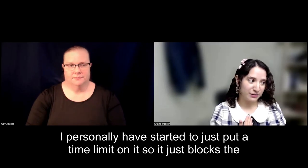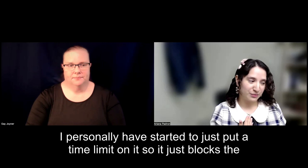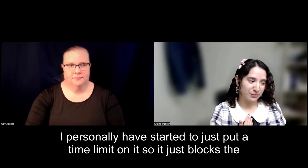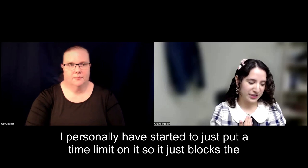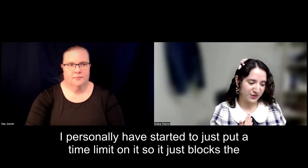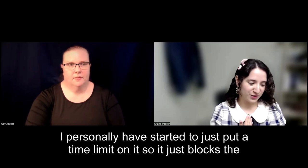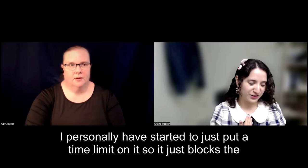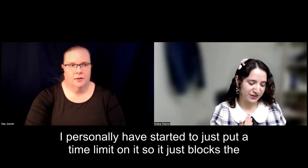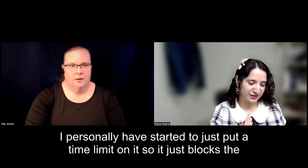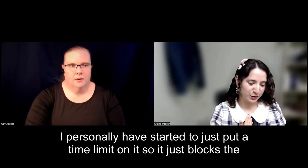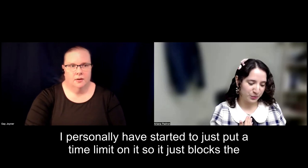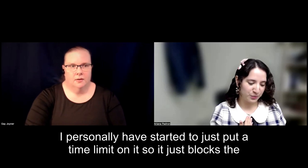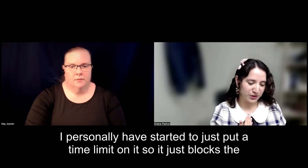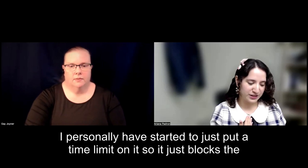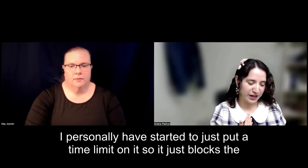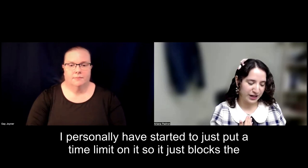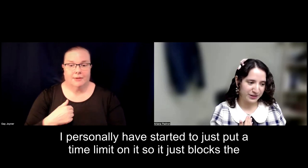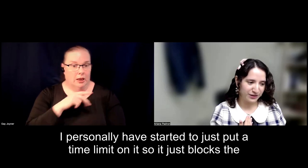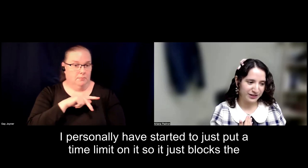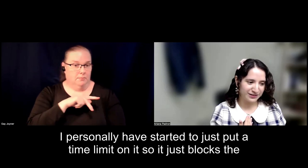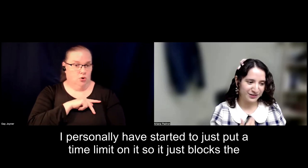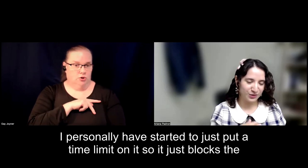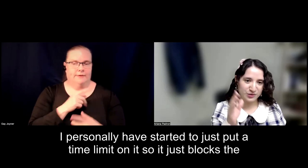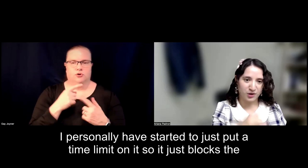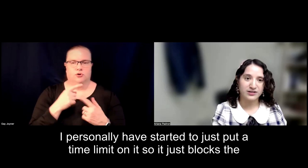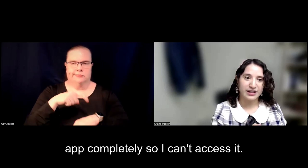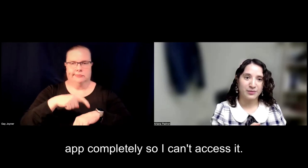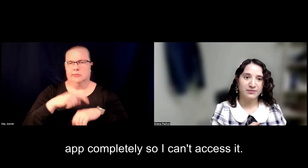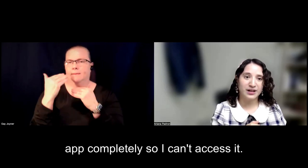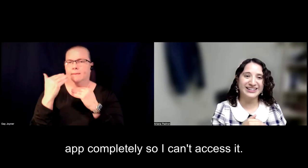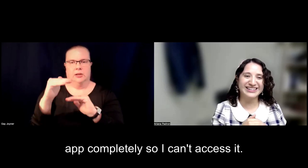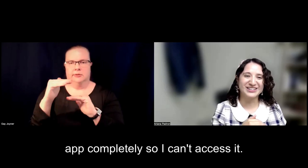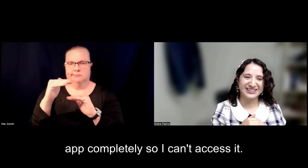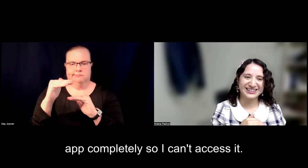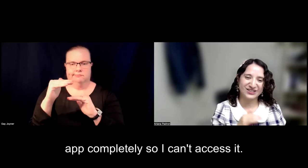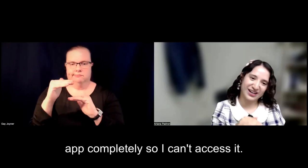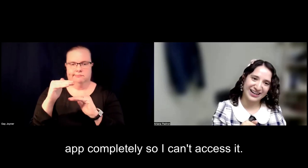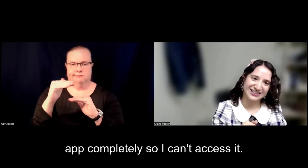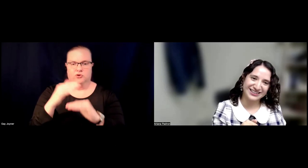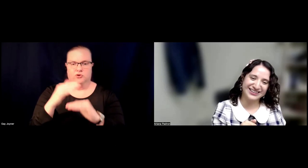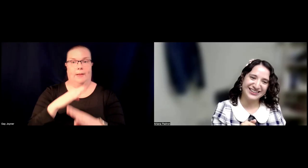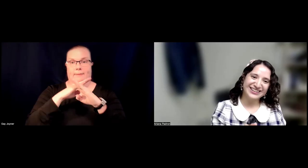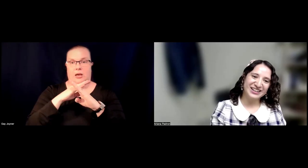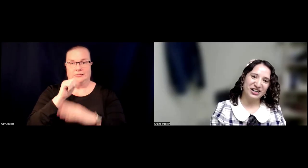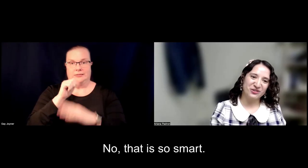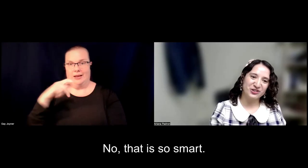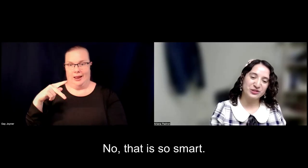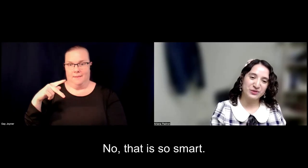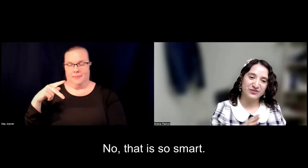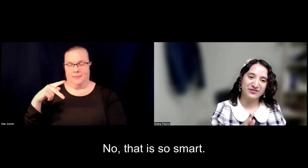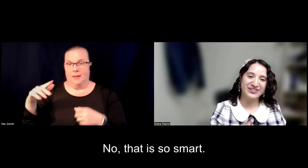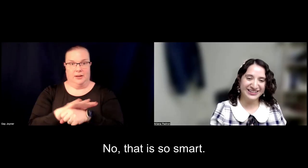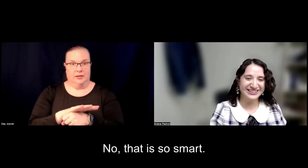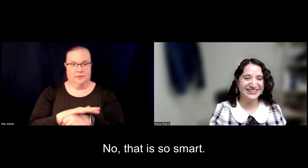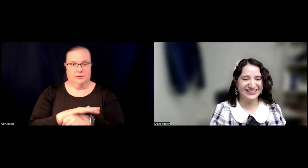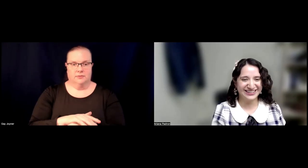I personally have started to just put a time limit on it, so it just blocks the app. completely, so I can't access it. Wow, Which that